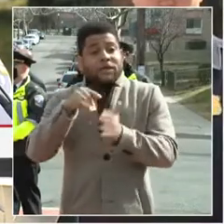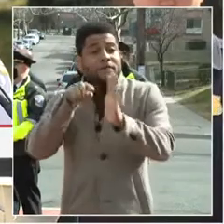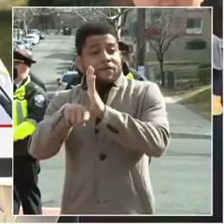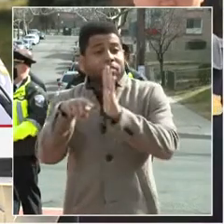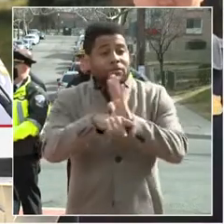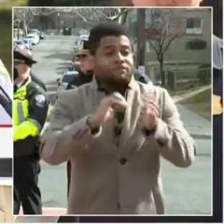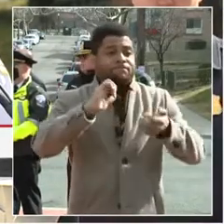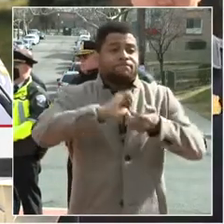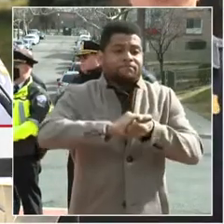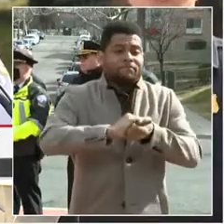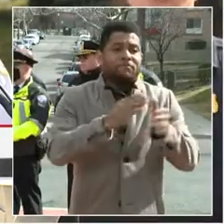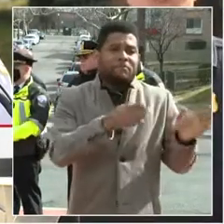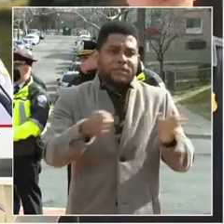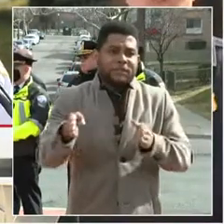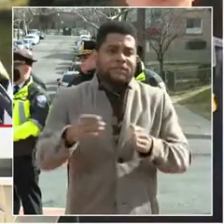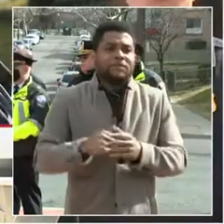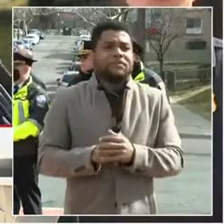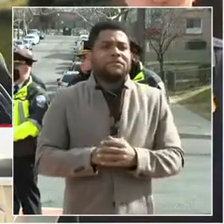here in Washington, D.C.